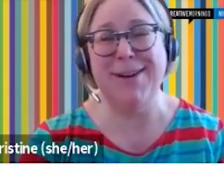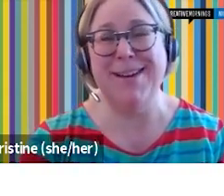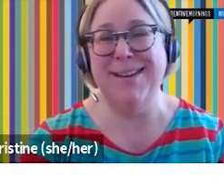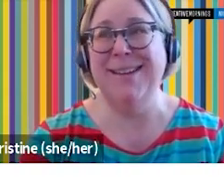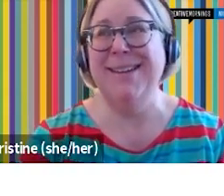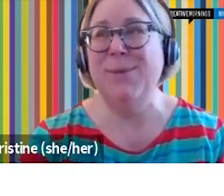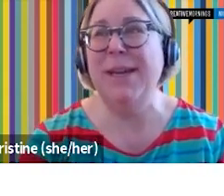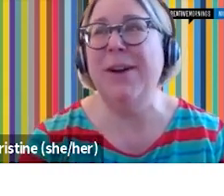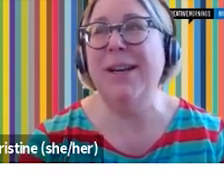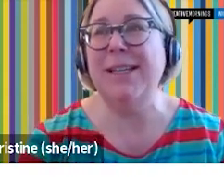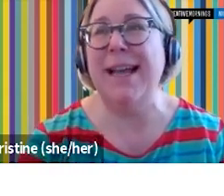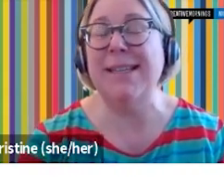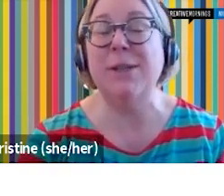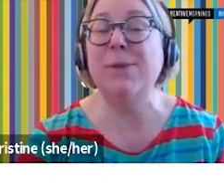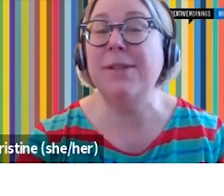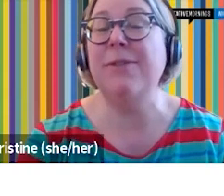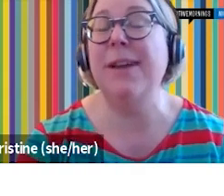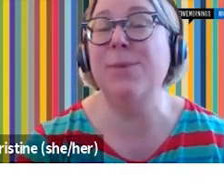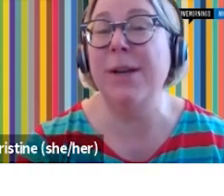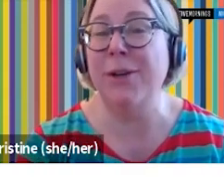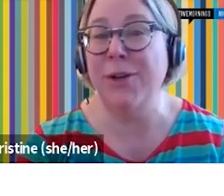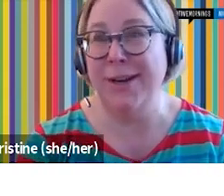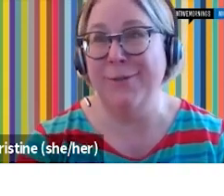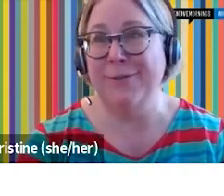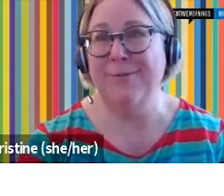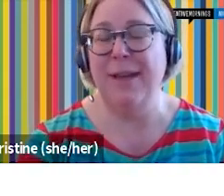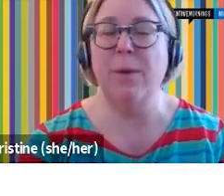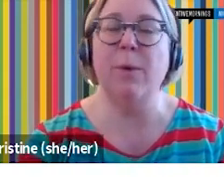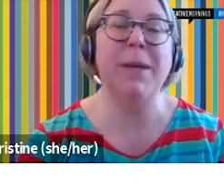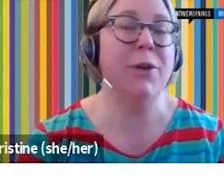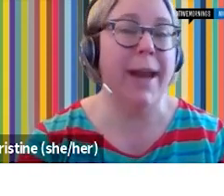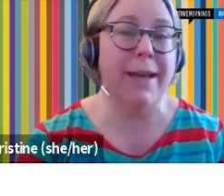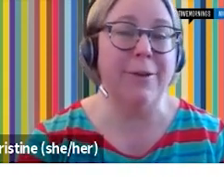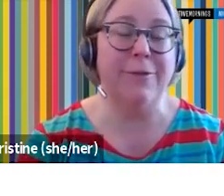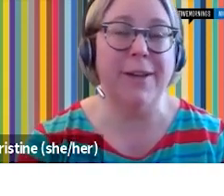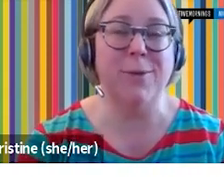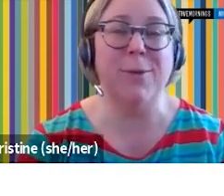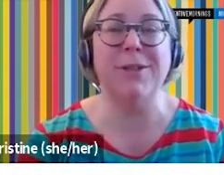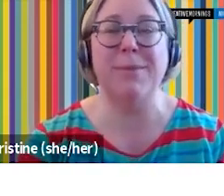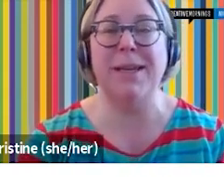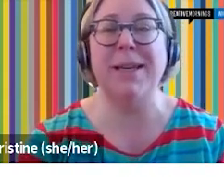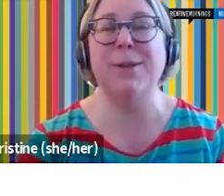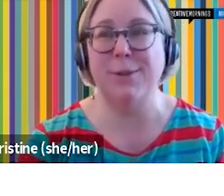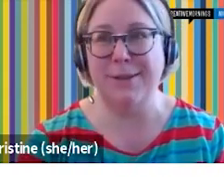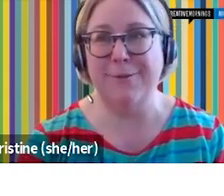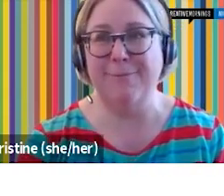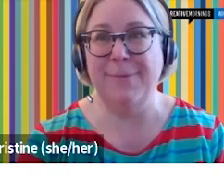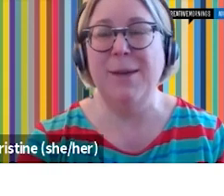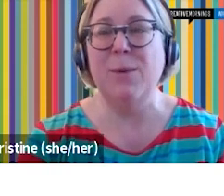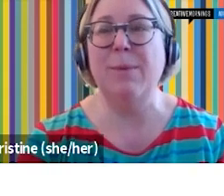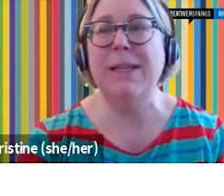North America, we are as inclusive as we are creative, and we will be creative in order to be